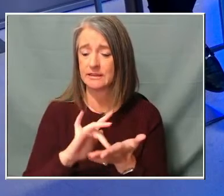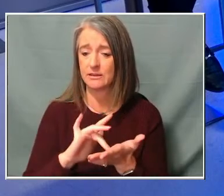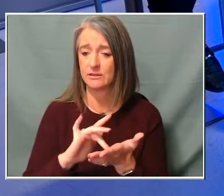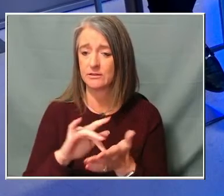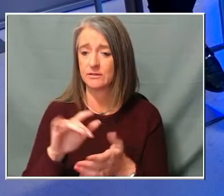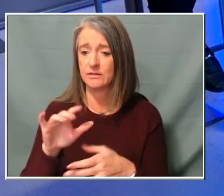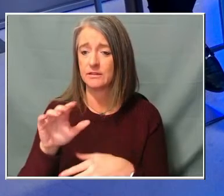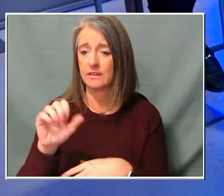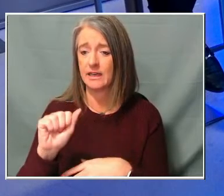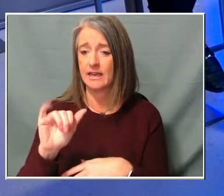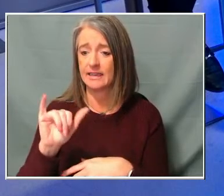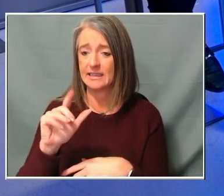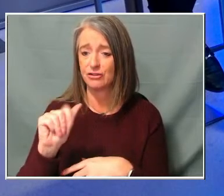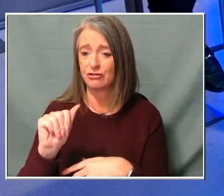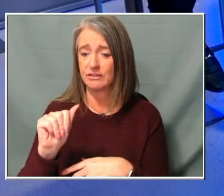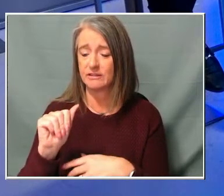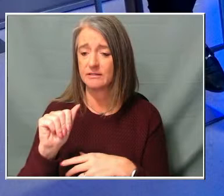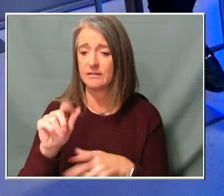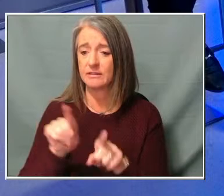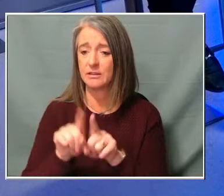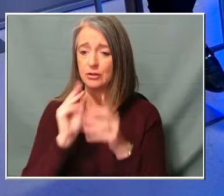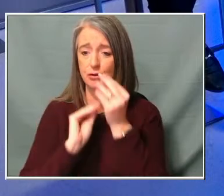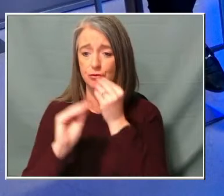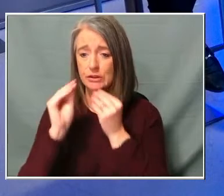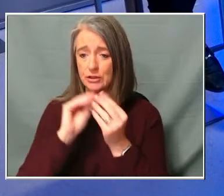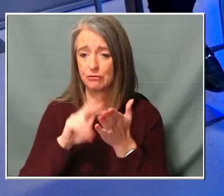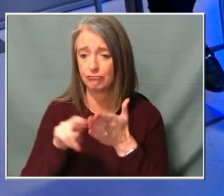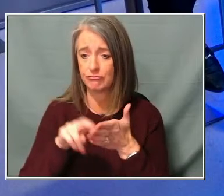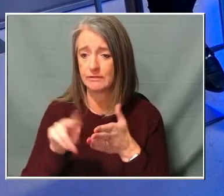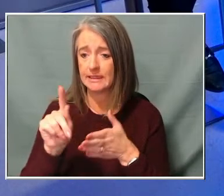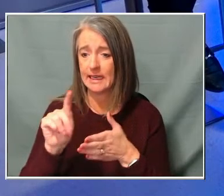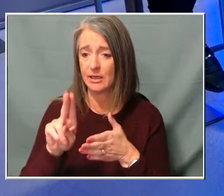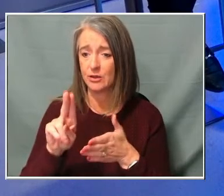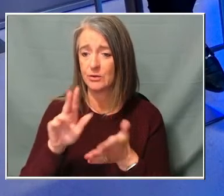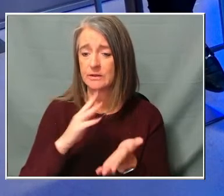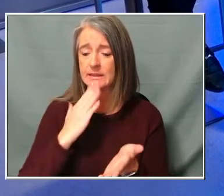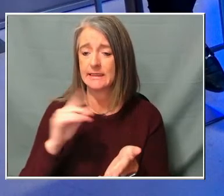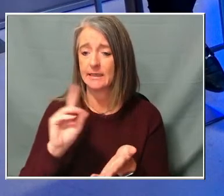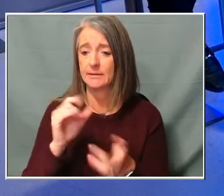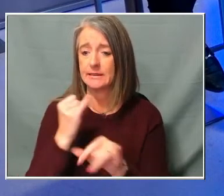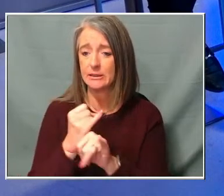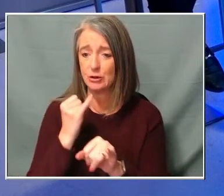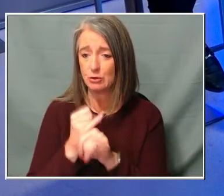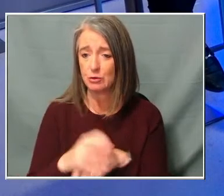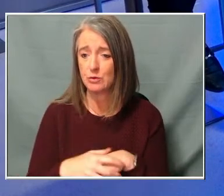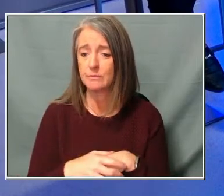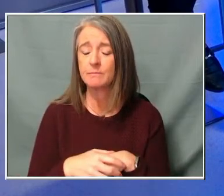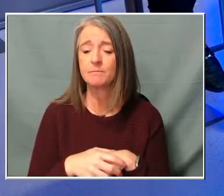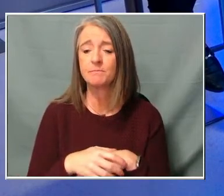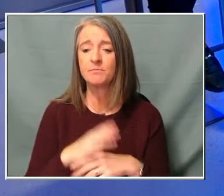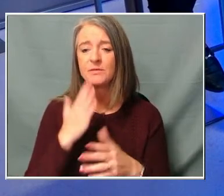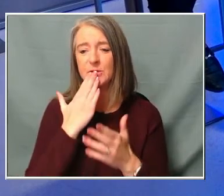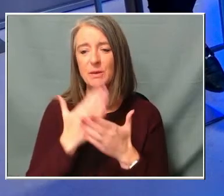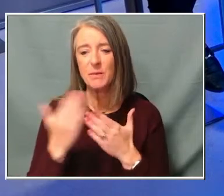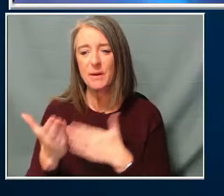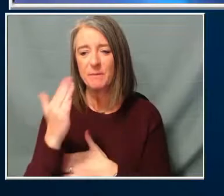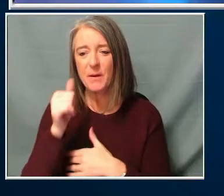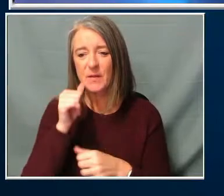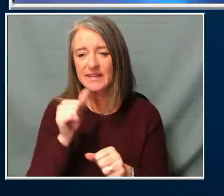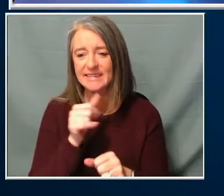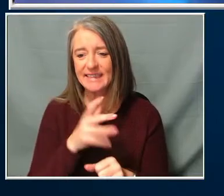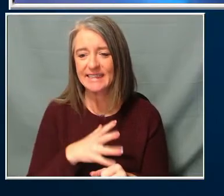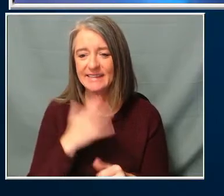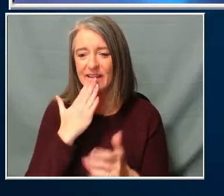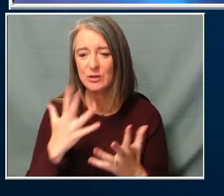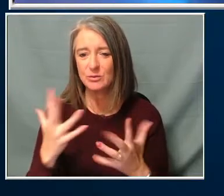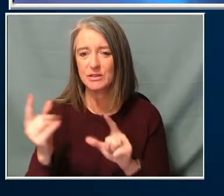She's director of nutrition research at the KU Diabetes Institute. Good morning to both of you ladies. Thank you so much for being here.